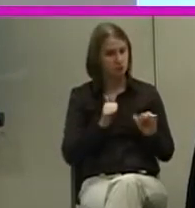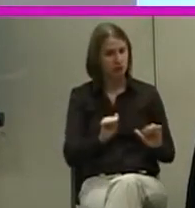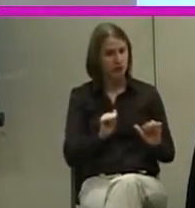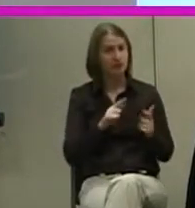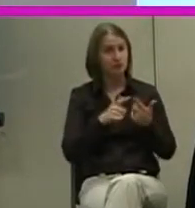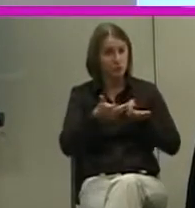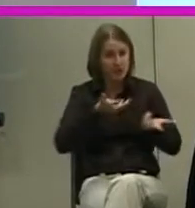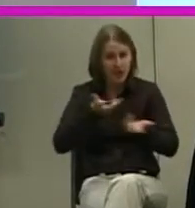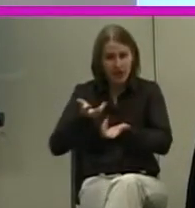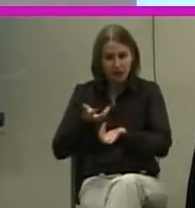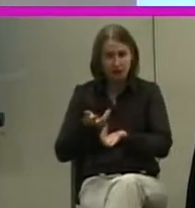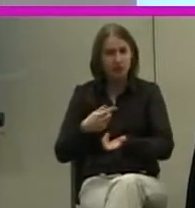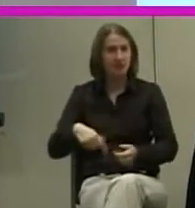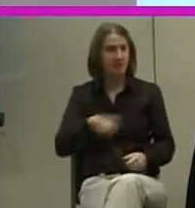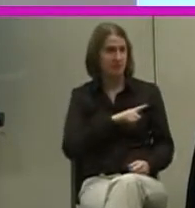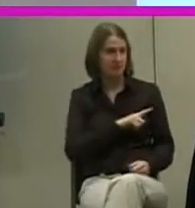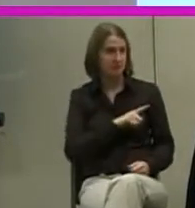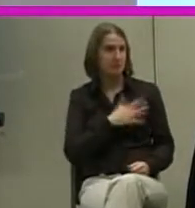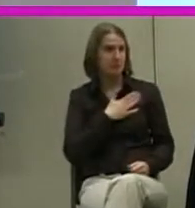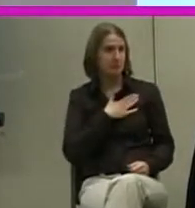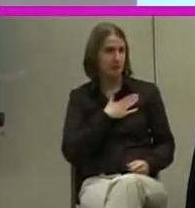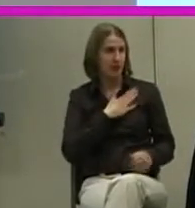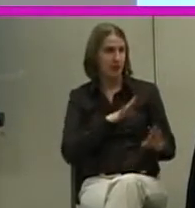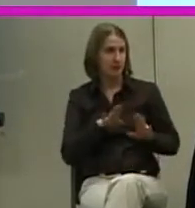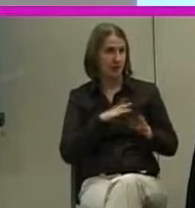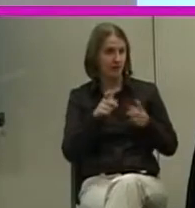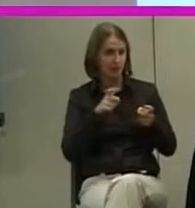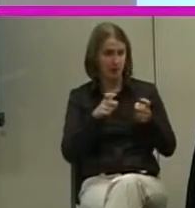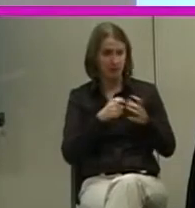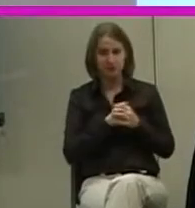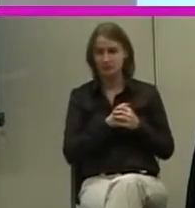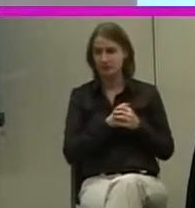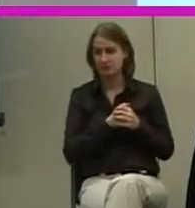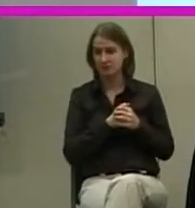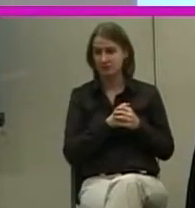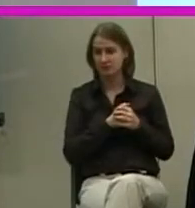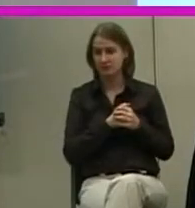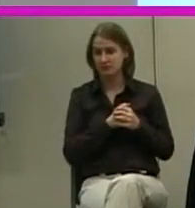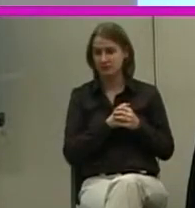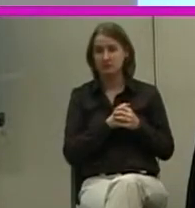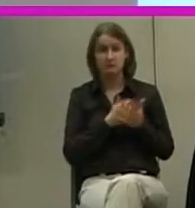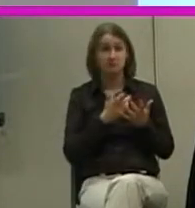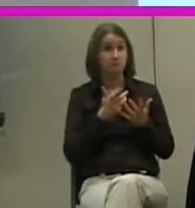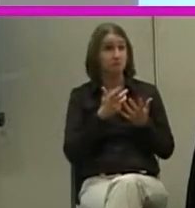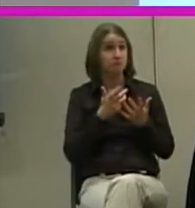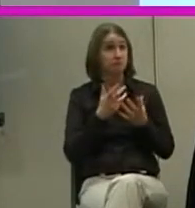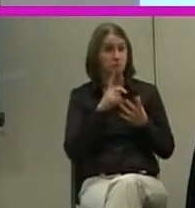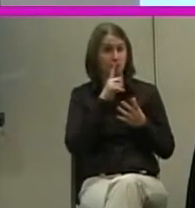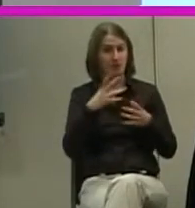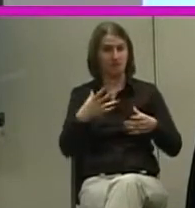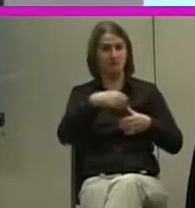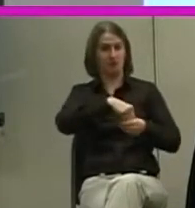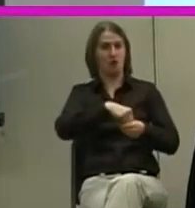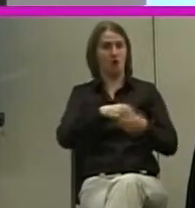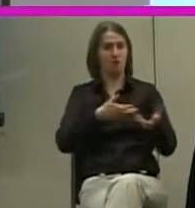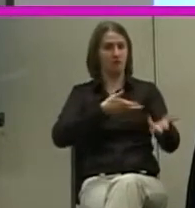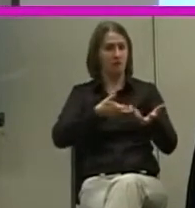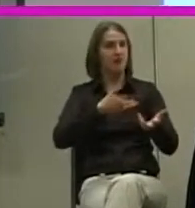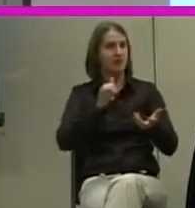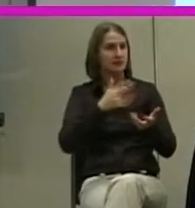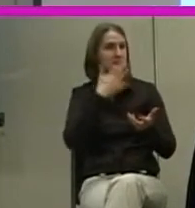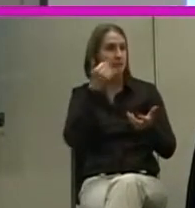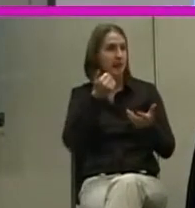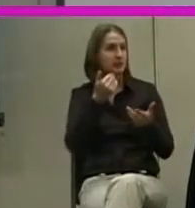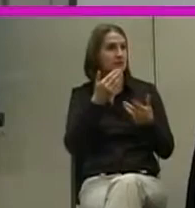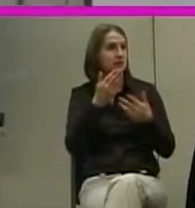to engage them as my behavior management, which I always think is the best behavior management, is strong engagement. But I'm using the points as